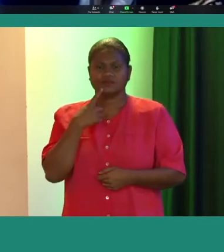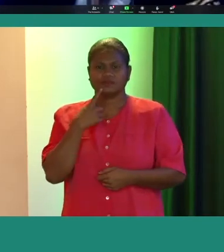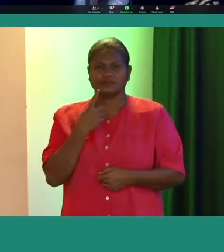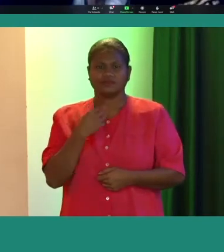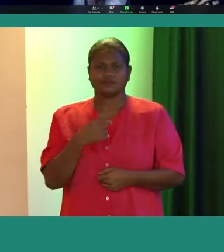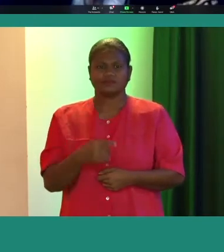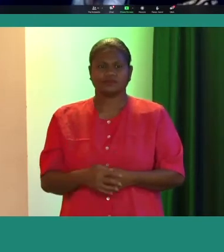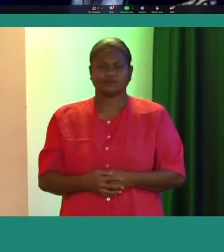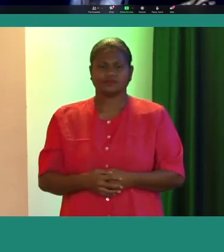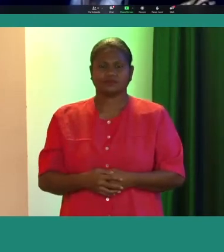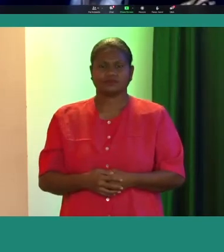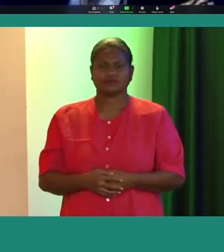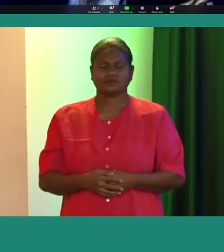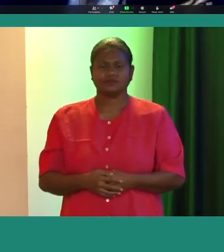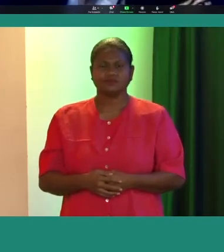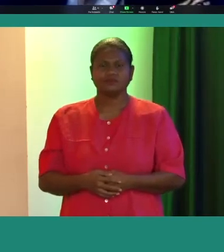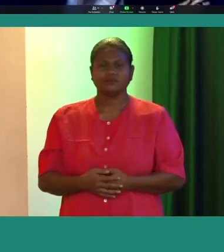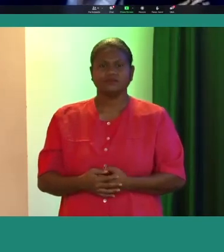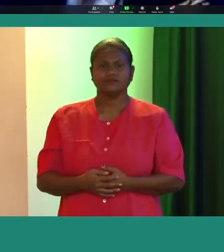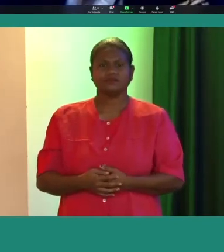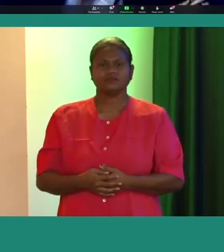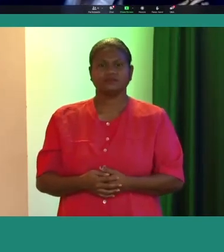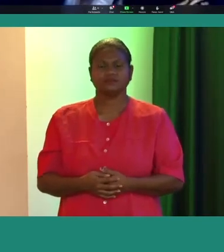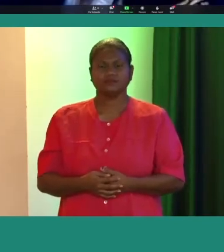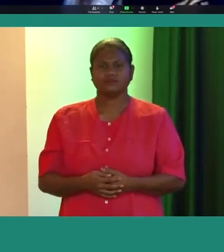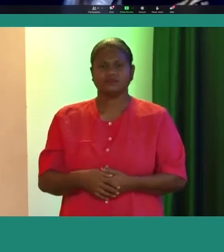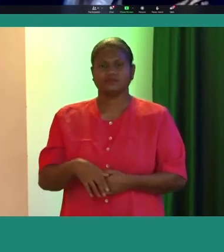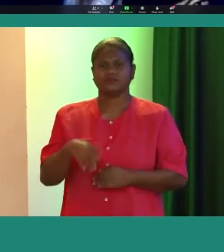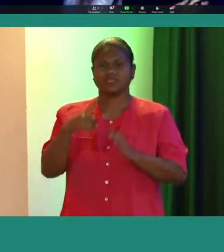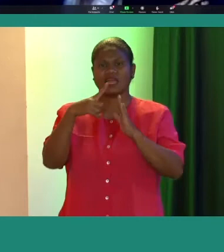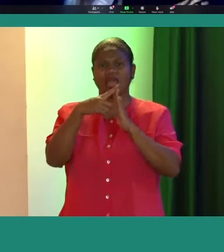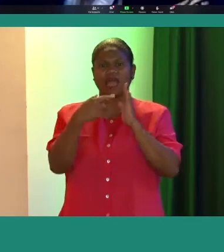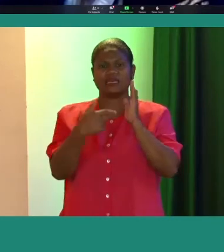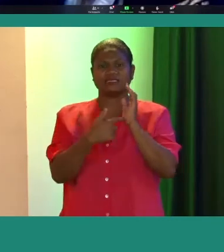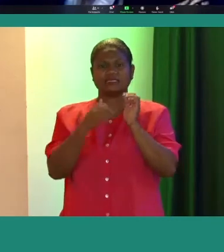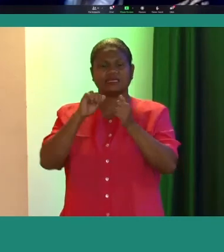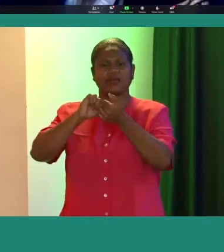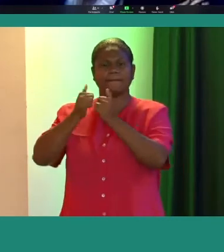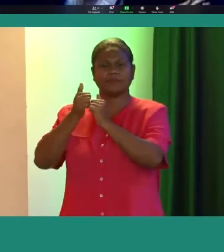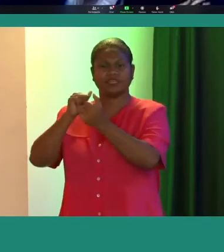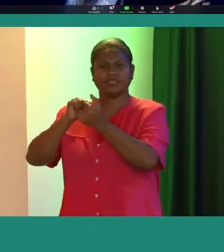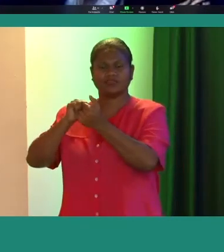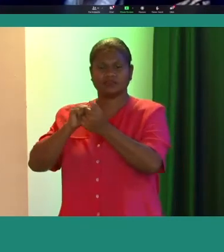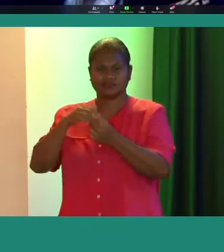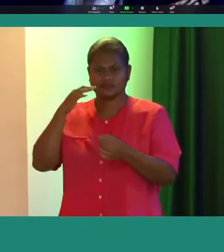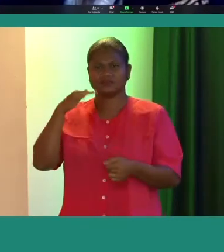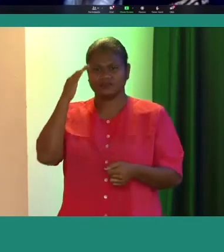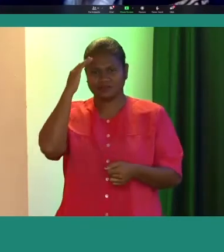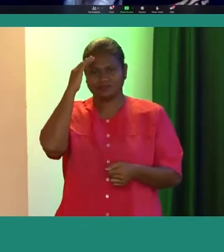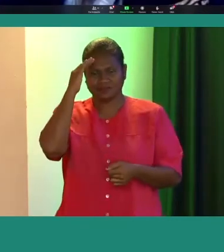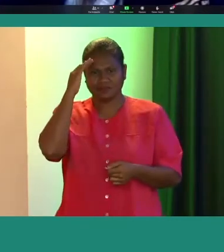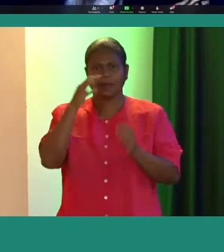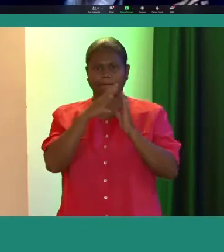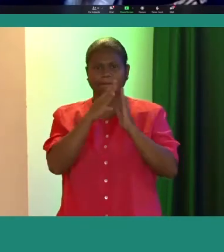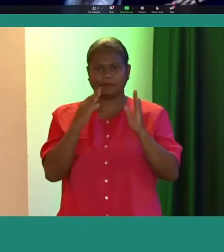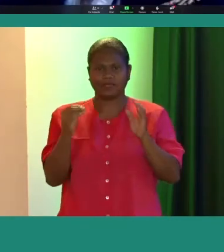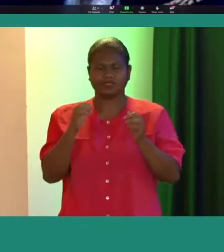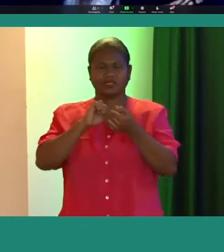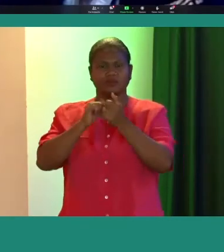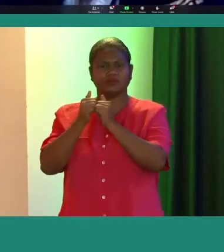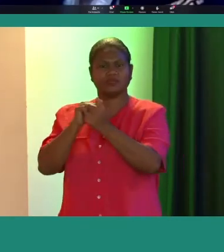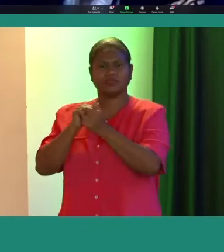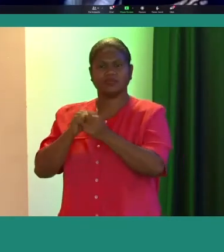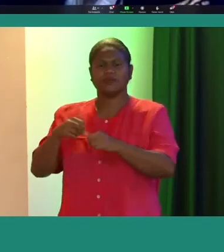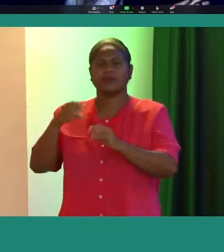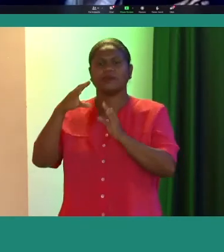policy. Well, it stands for, it's an IT company. So that's national, that's a national company, that's PNG owned. We have PNG